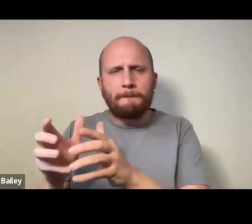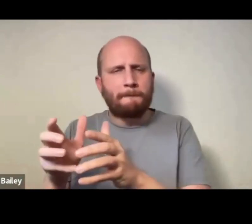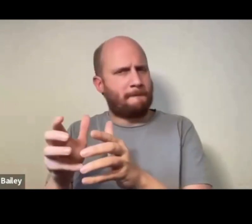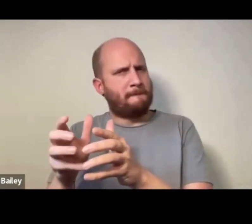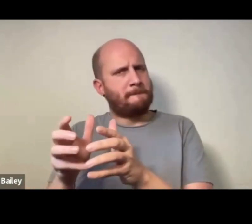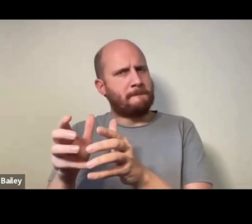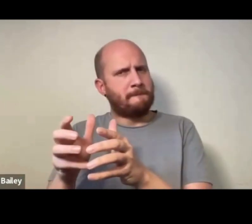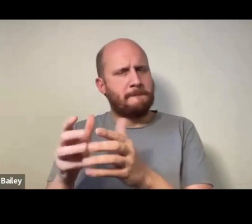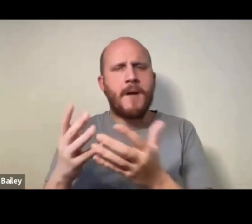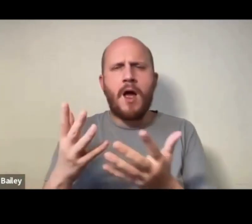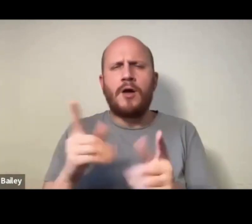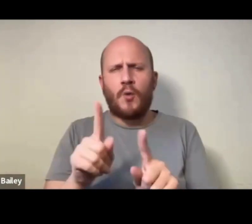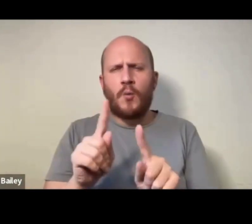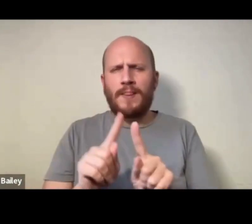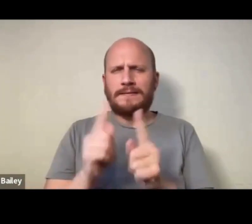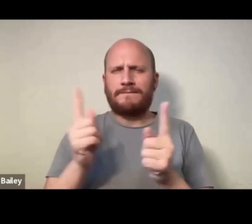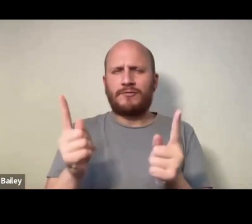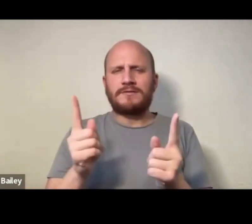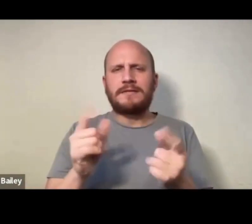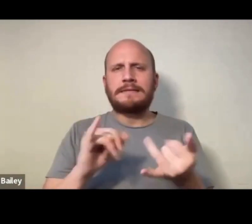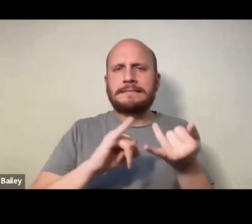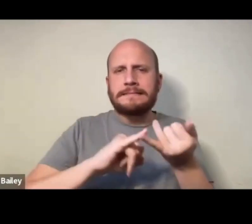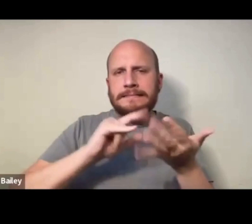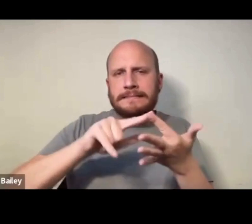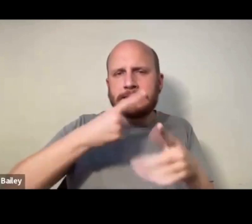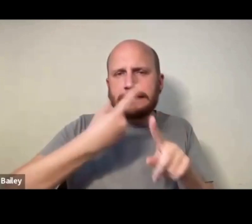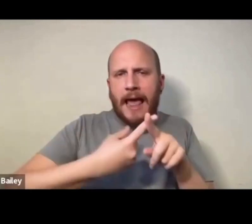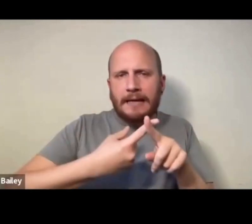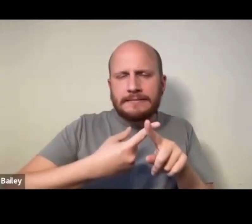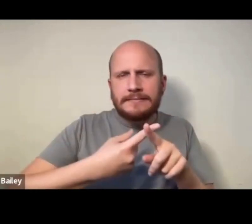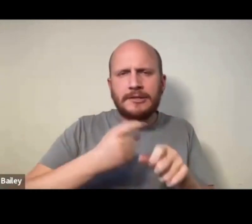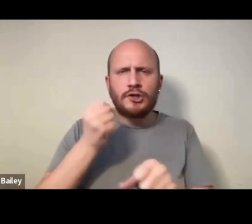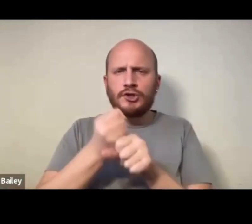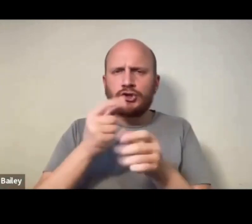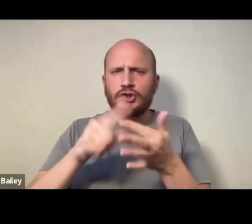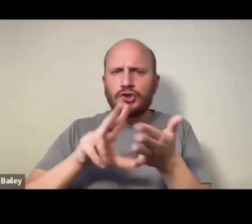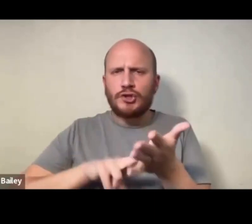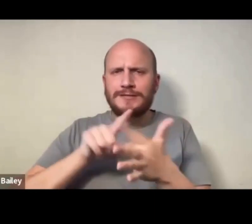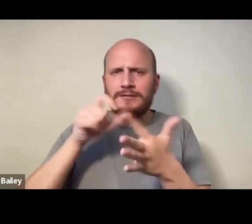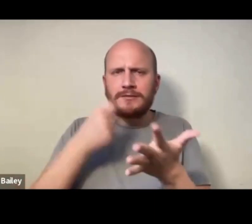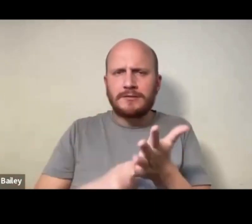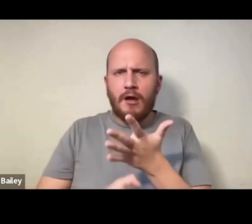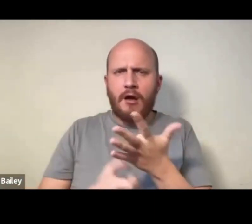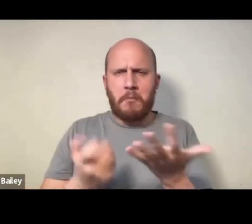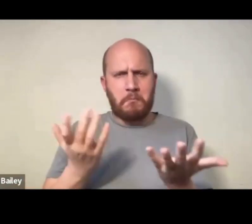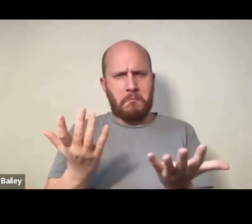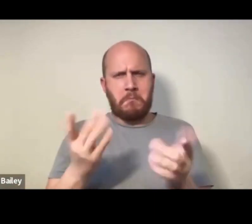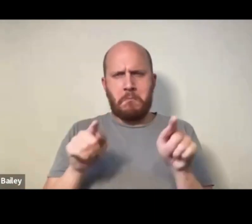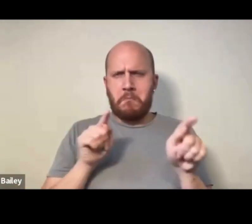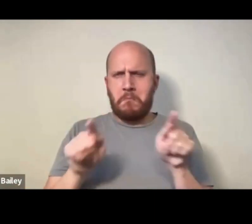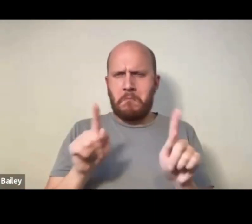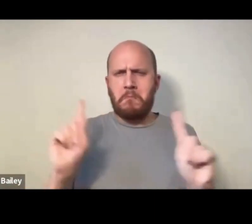questions like, what's the difference between sex and gender? Did I already answer that? How people, to help people understand the kind